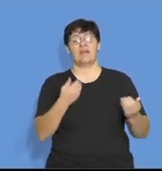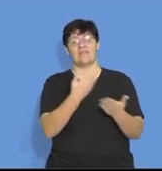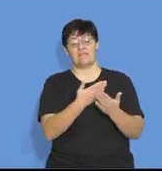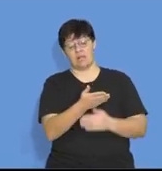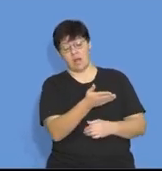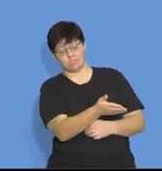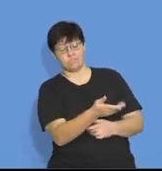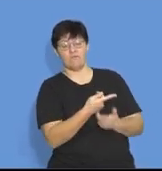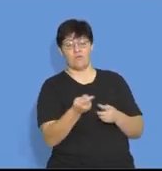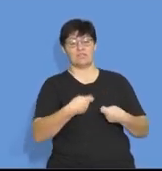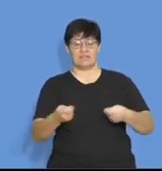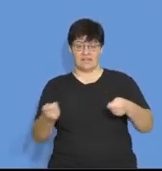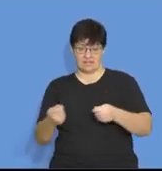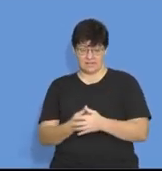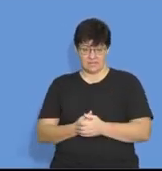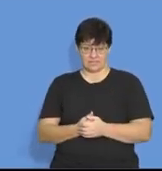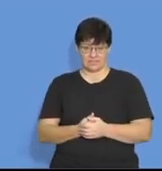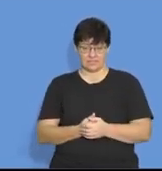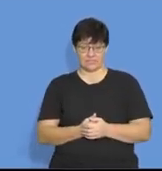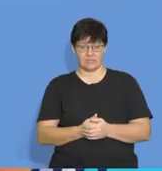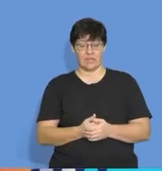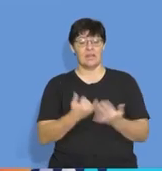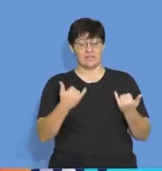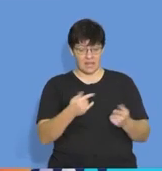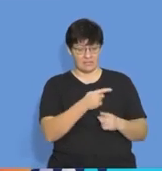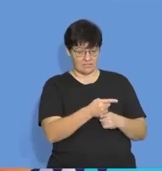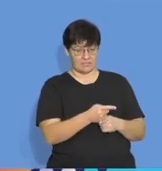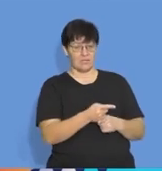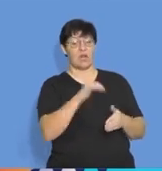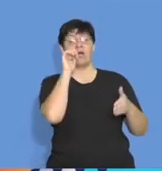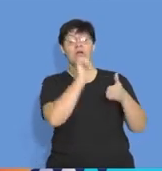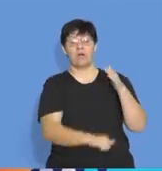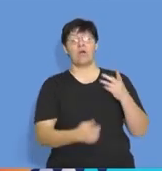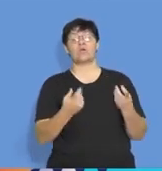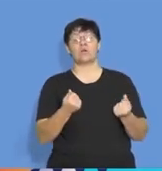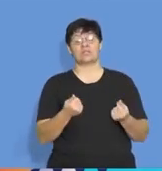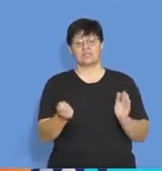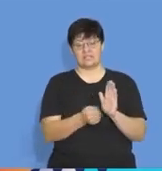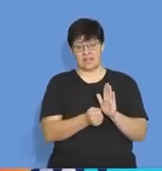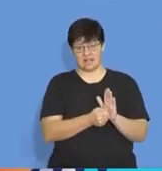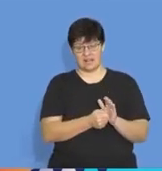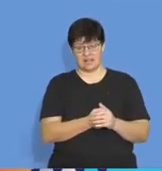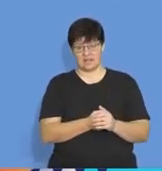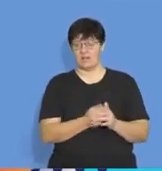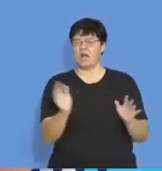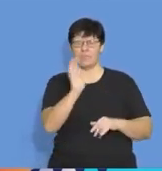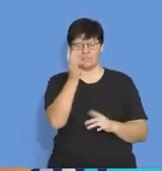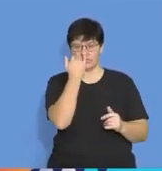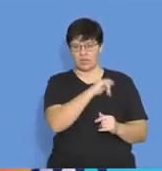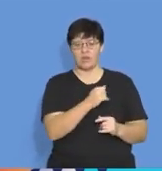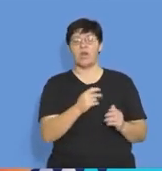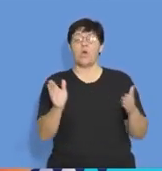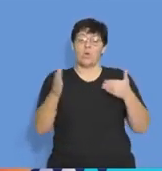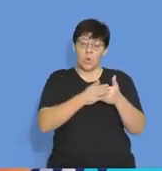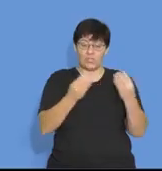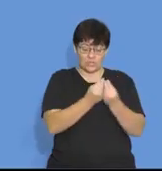for resale. You only subtract your cost of sales, which is at the end, you only subtract your closing